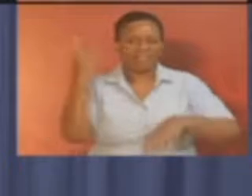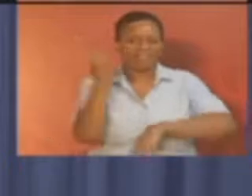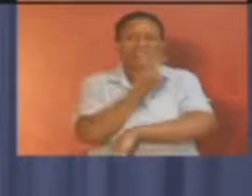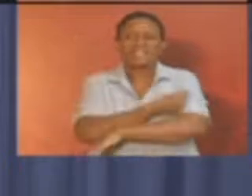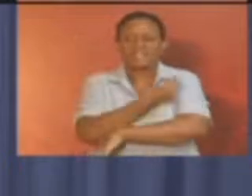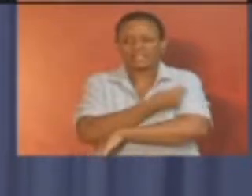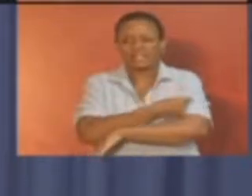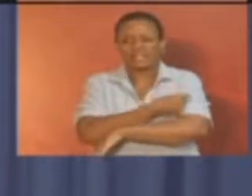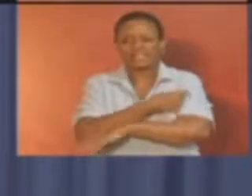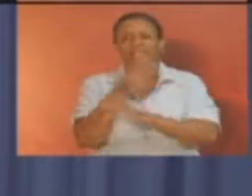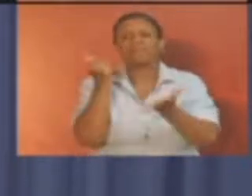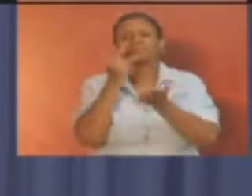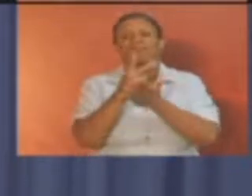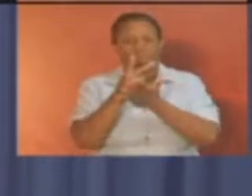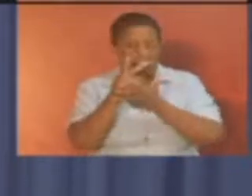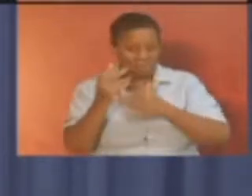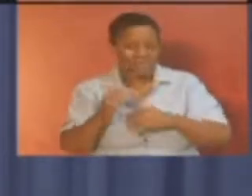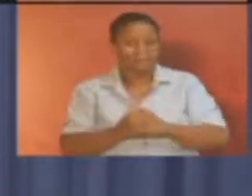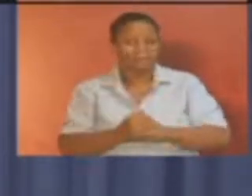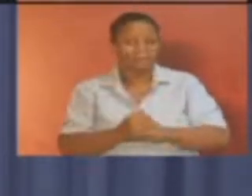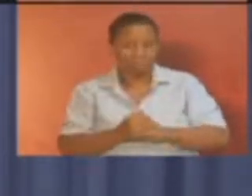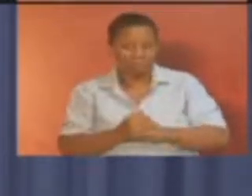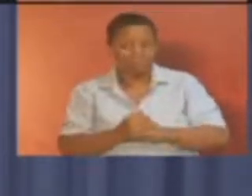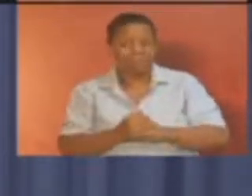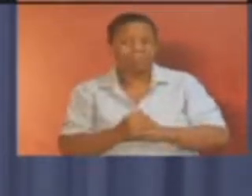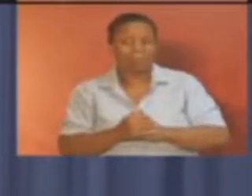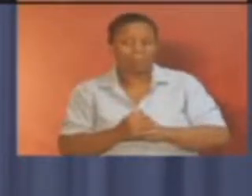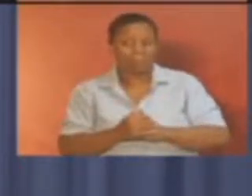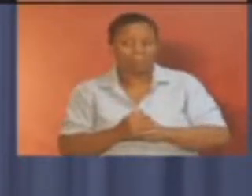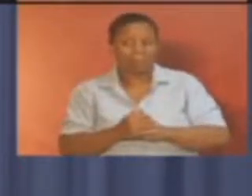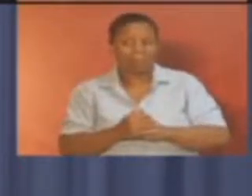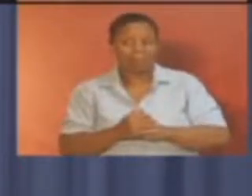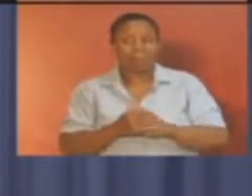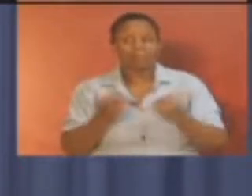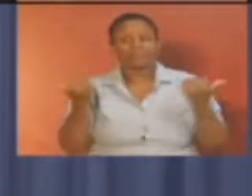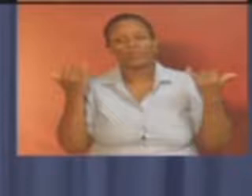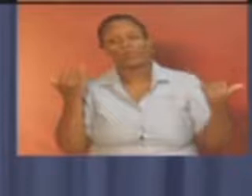16th. So the gift of 100,000 doses